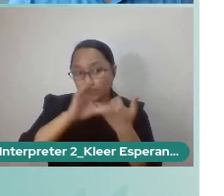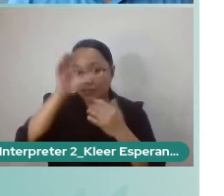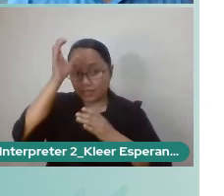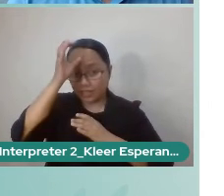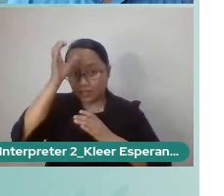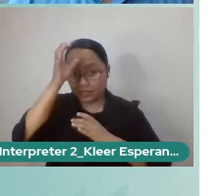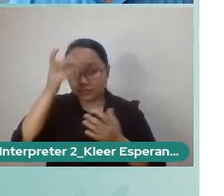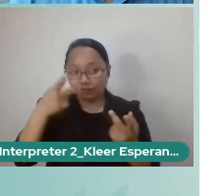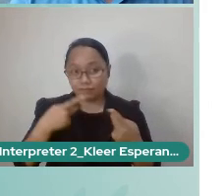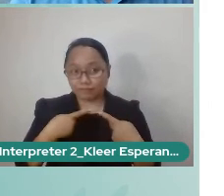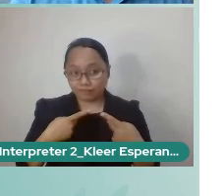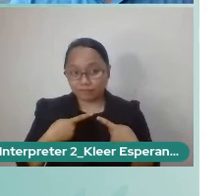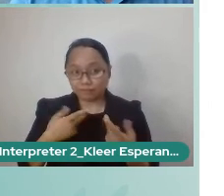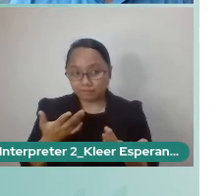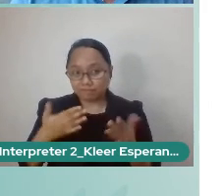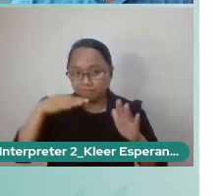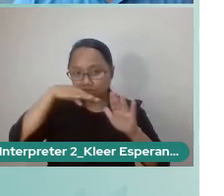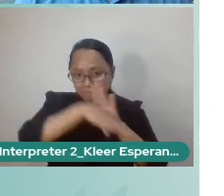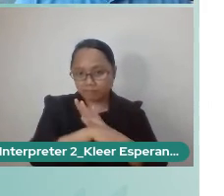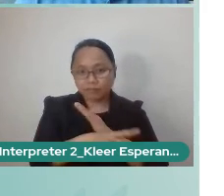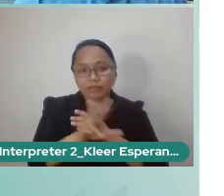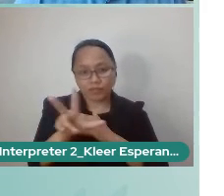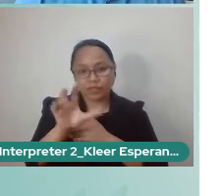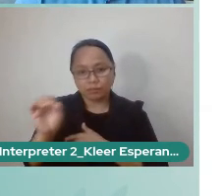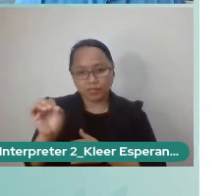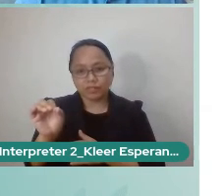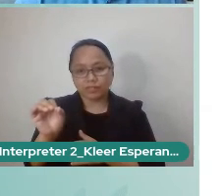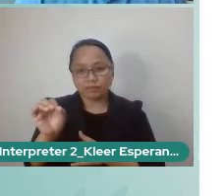by 30% by 2030.